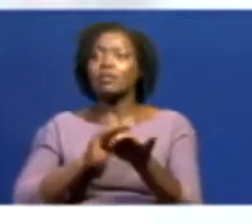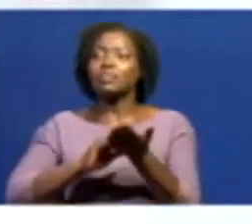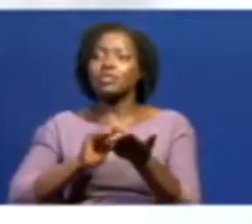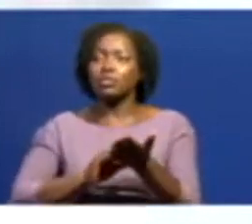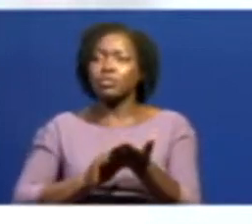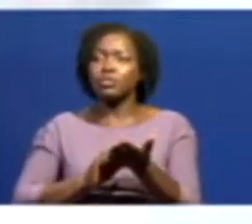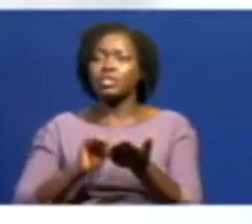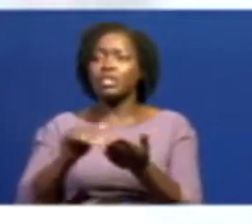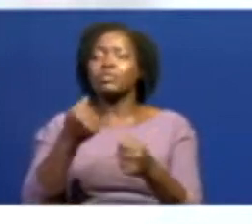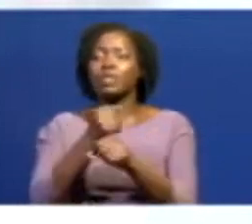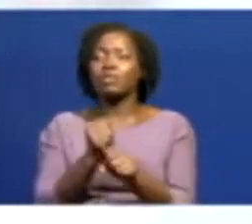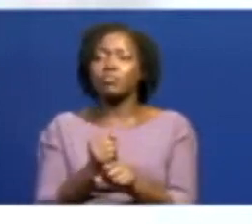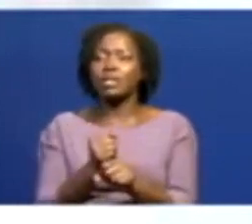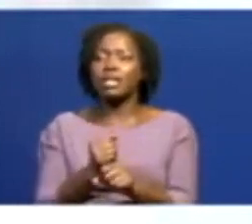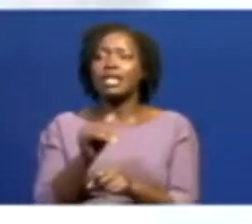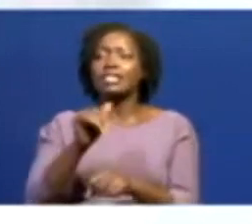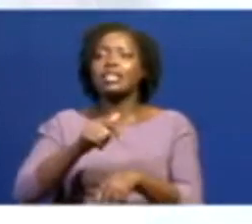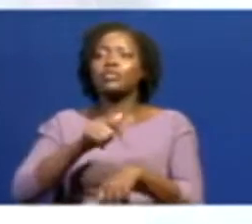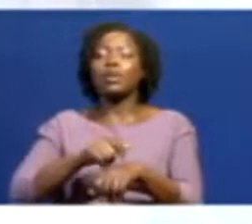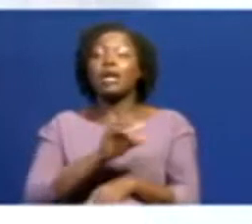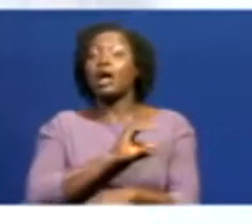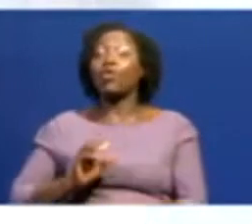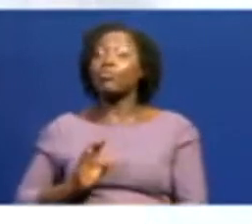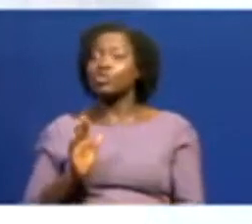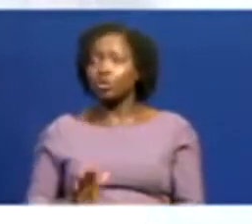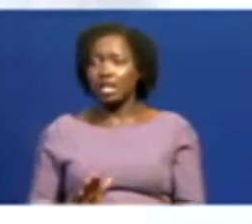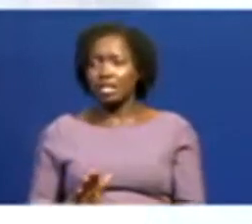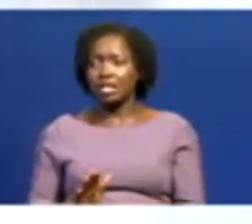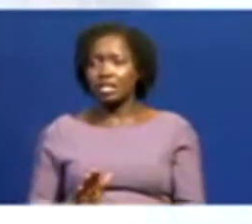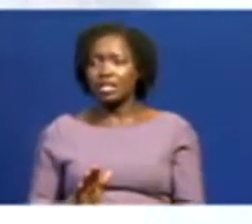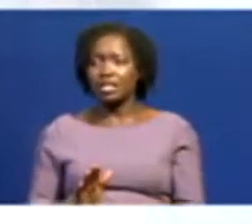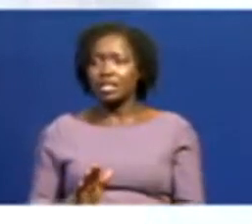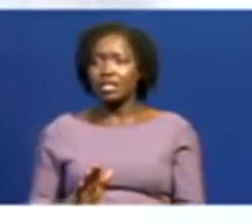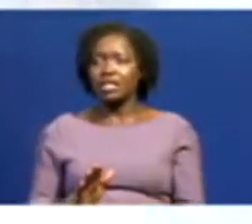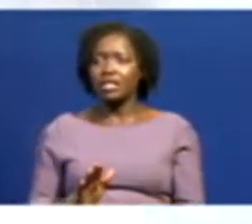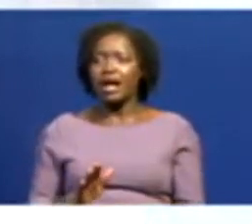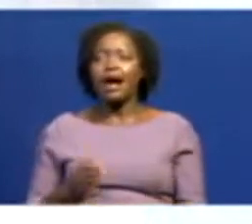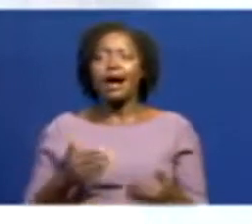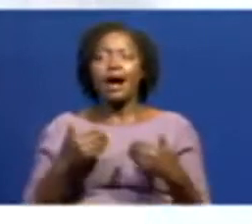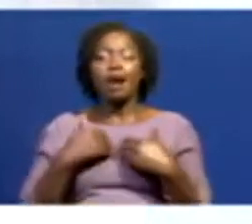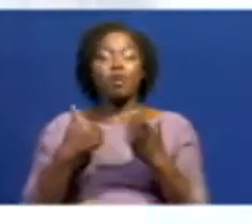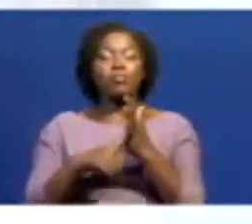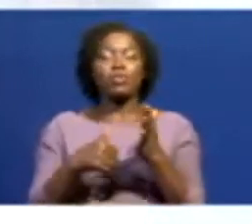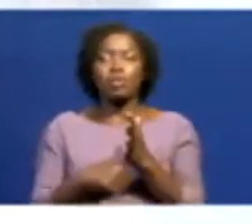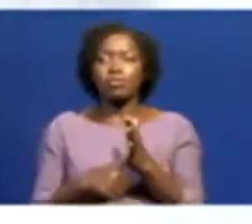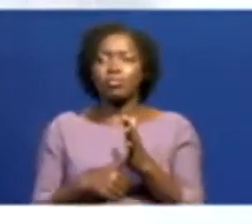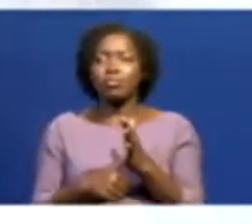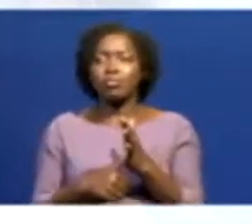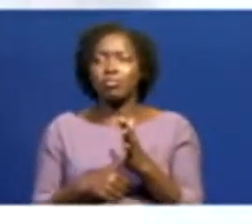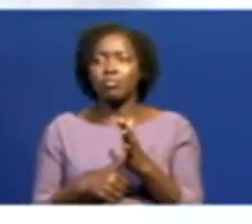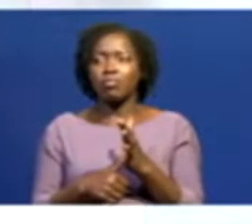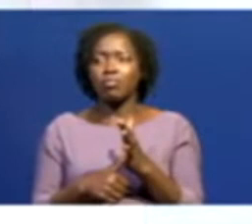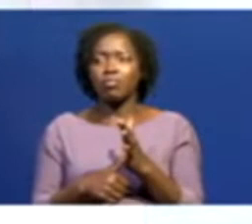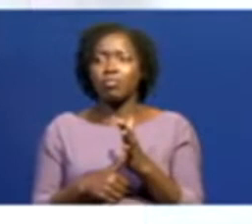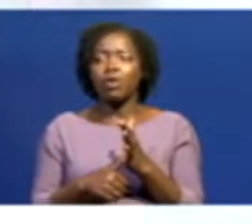that we can make that when a commissioner or commissioners have a problem